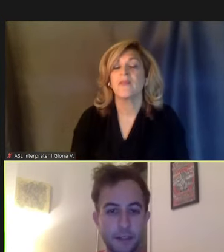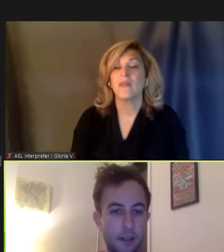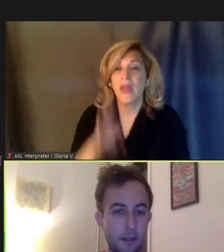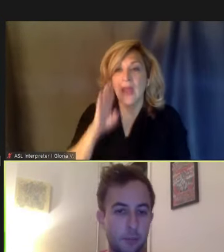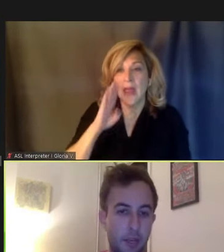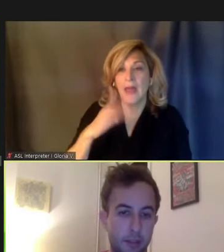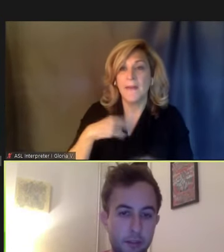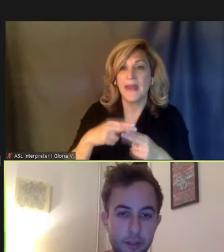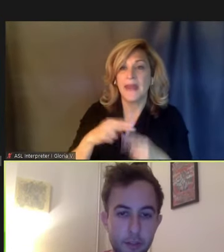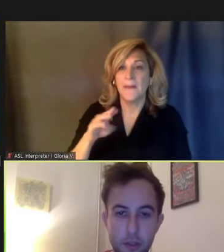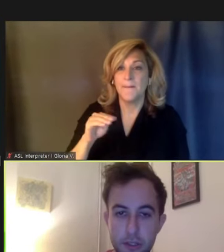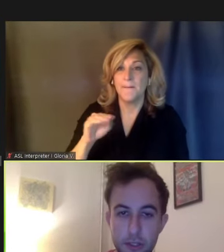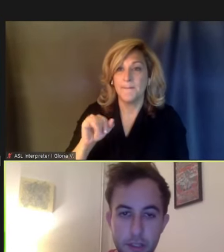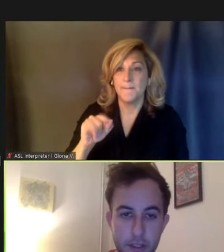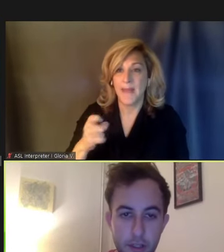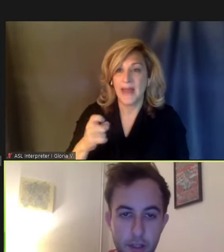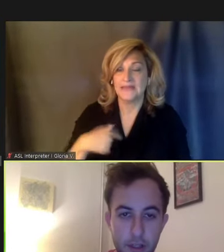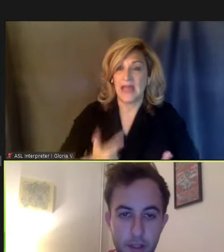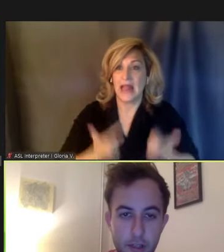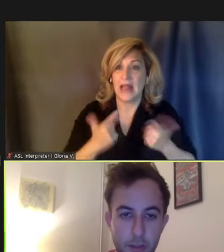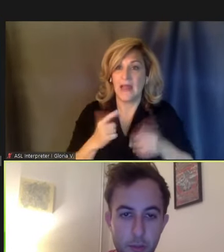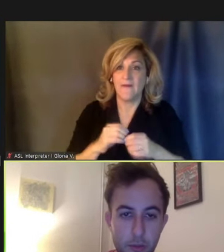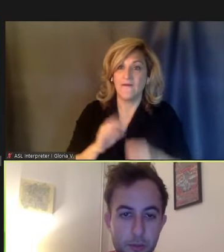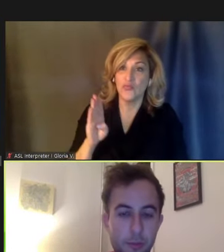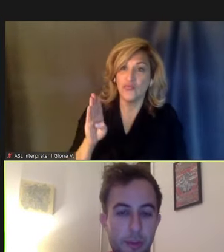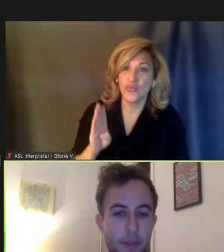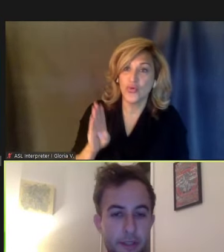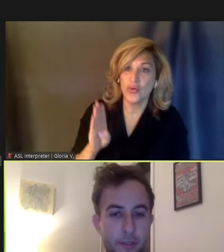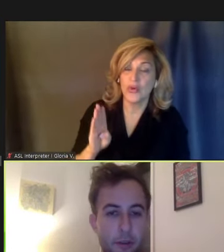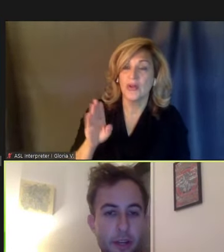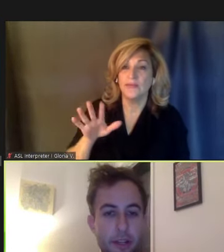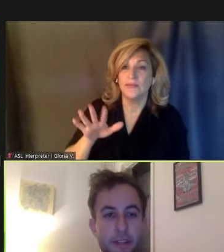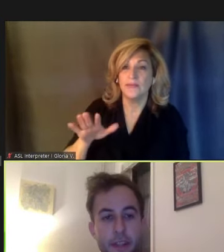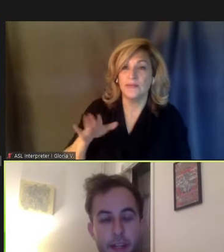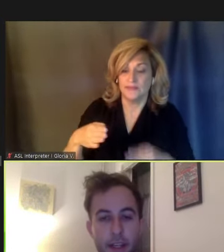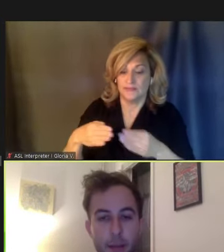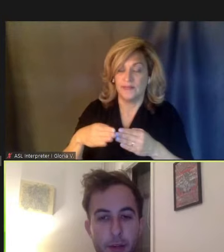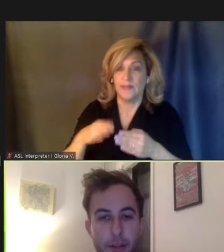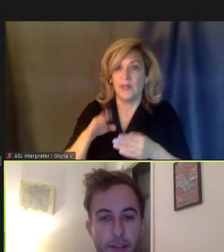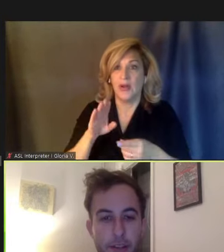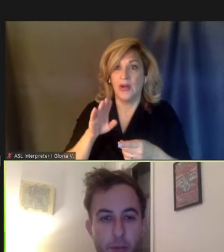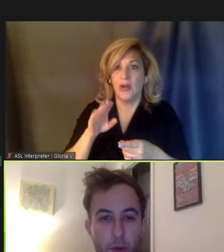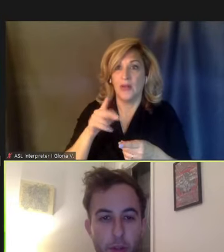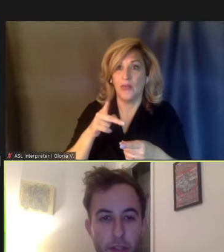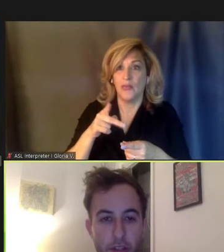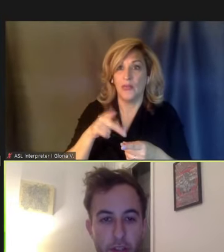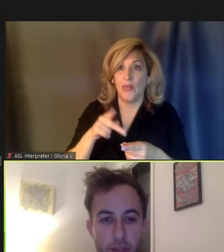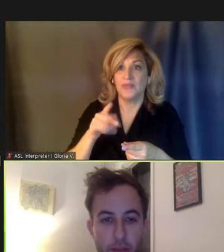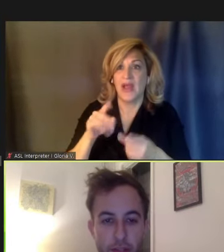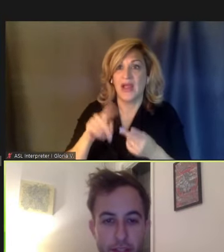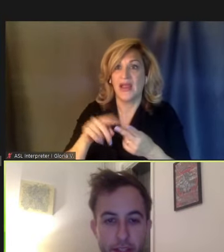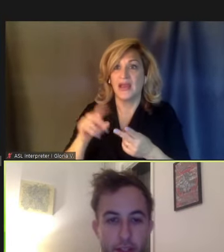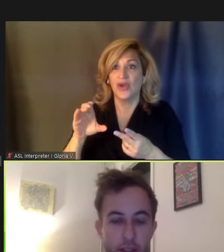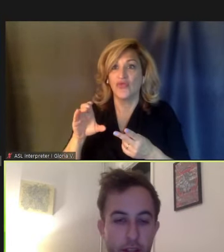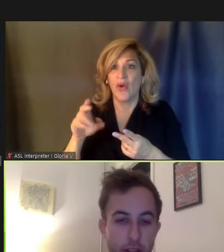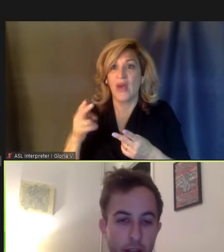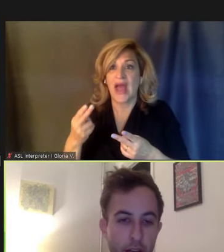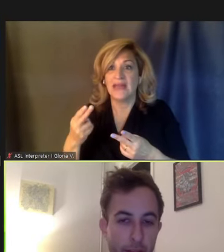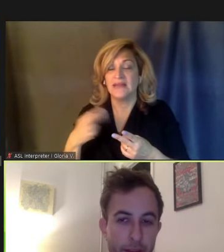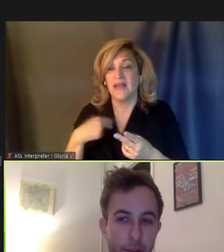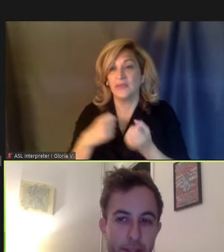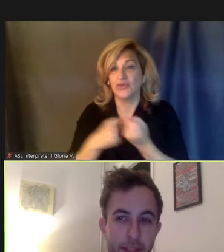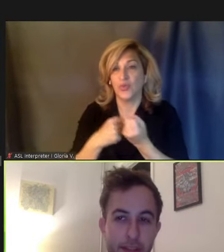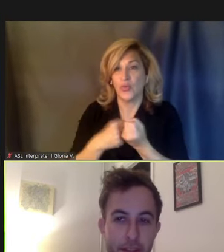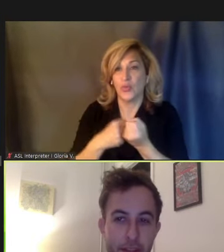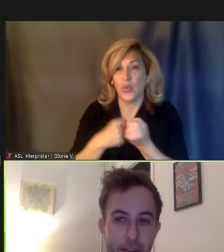Max. I live in Brooklyn on the border between Prospect and Crown Heights. I'm here today to support congestion pricing.